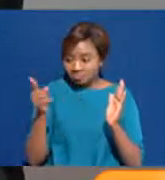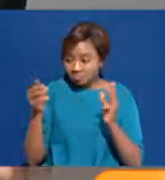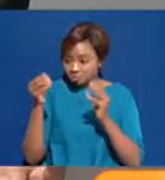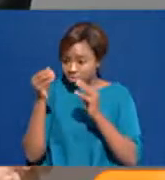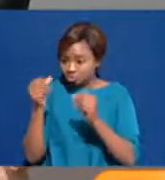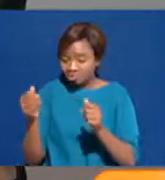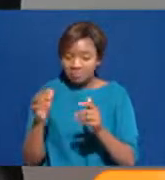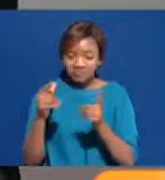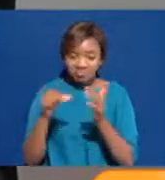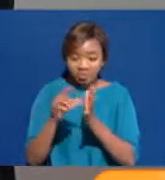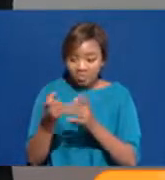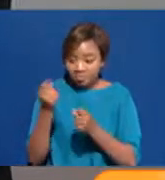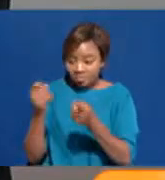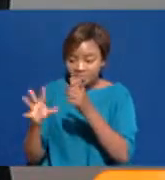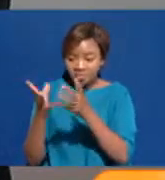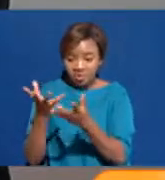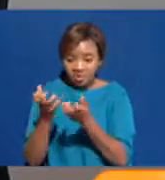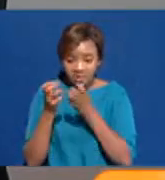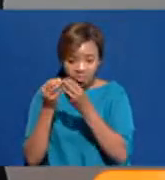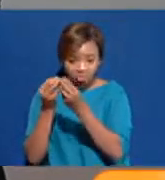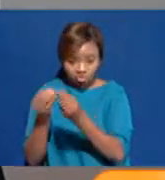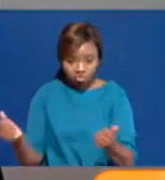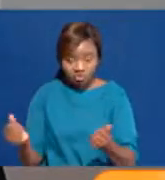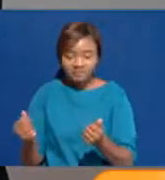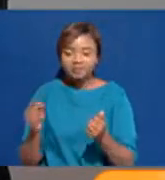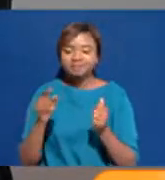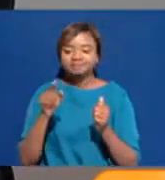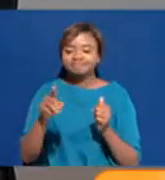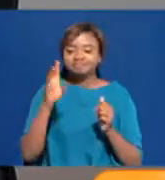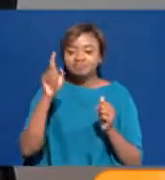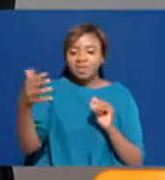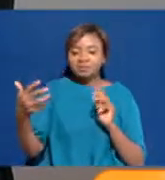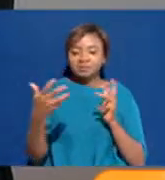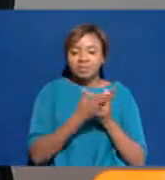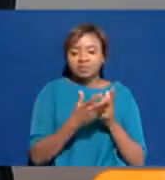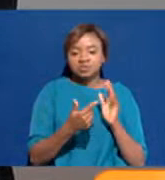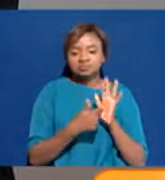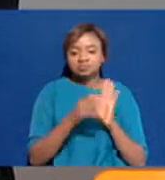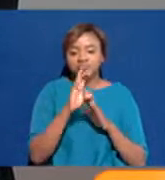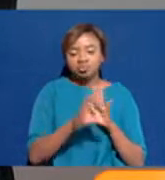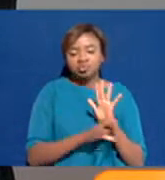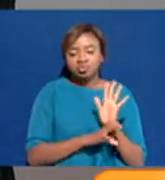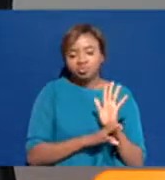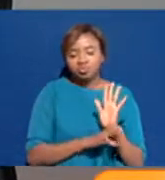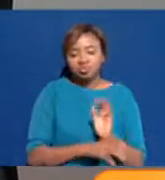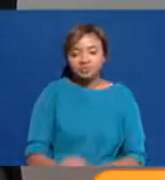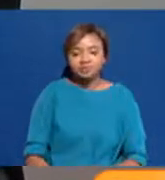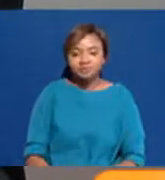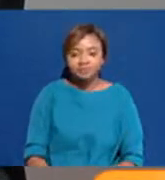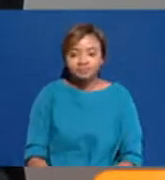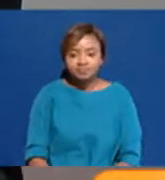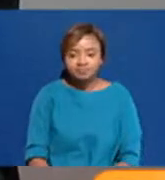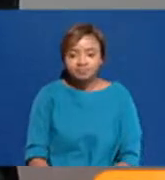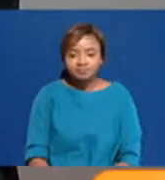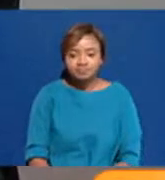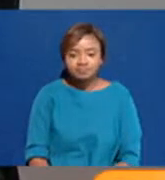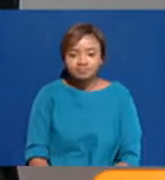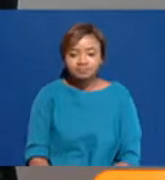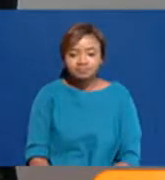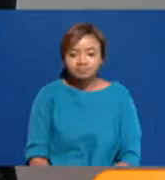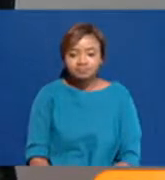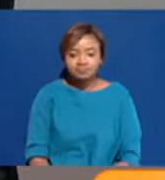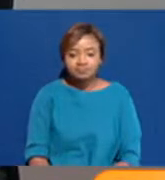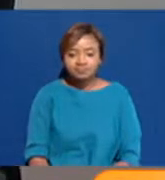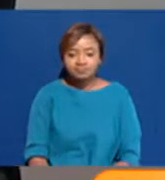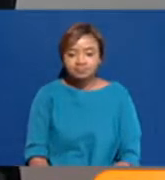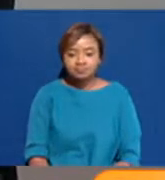by government or by opposition must follow the right channels, and we don't have to be, we don't